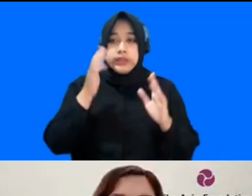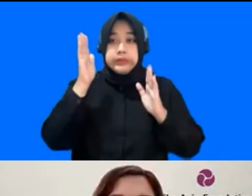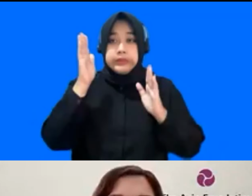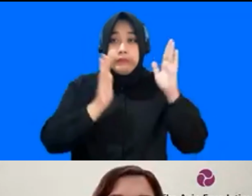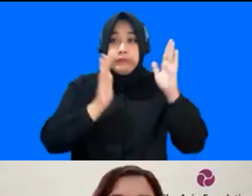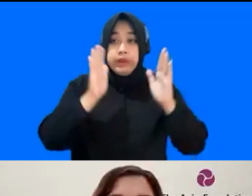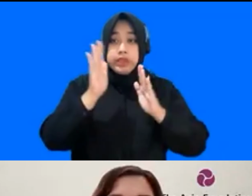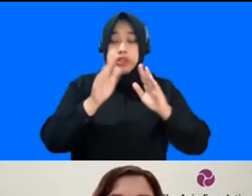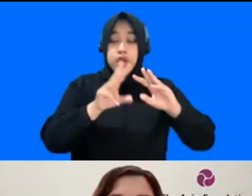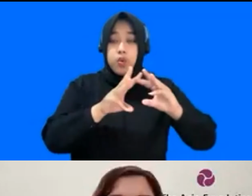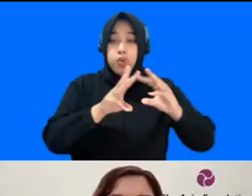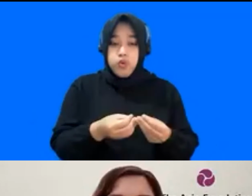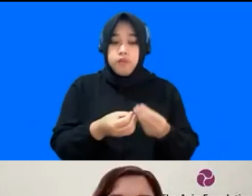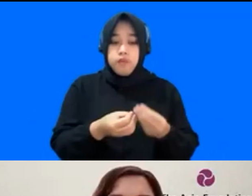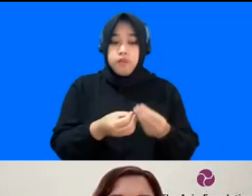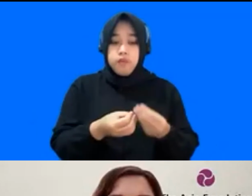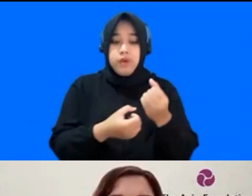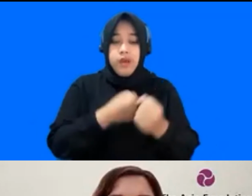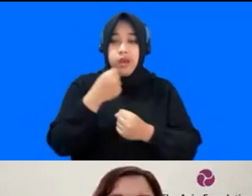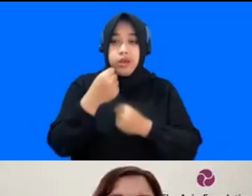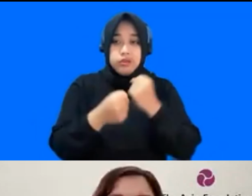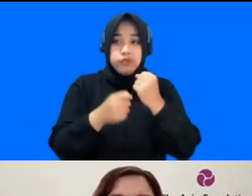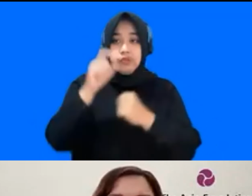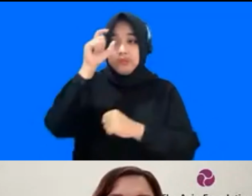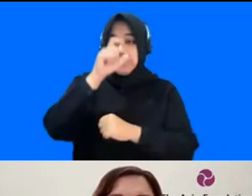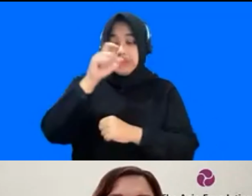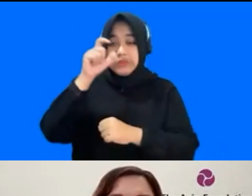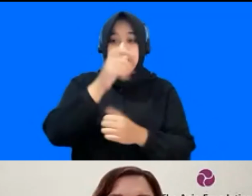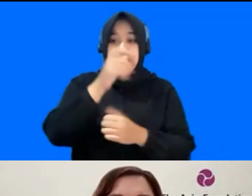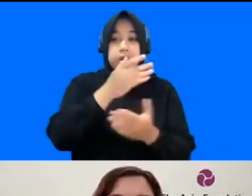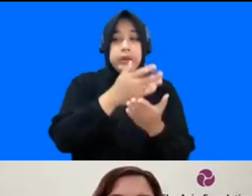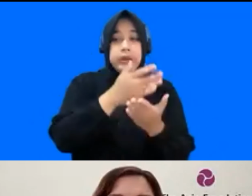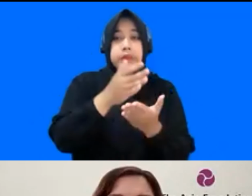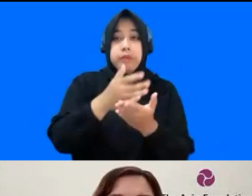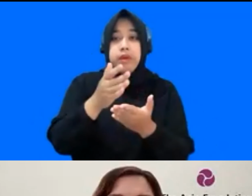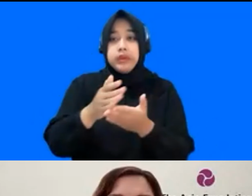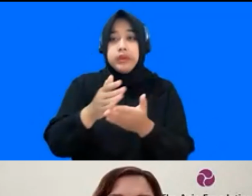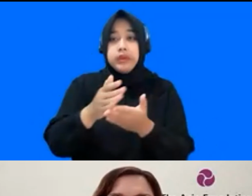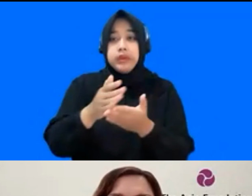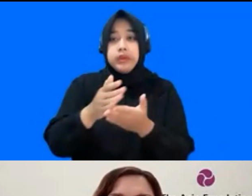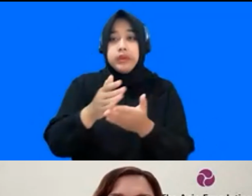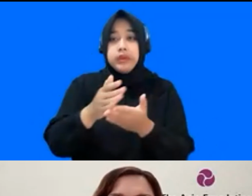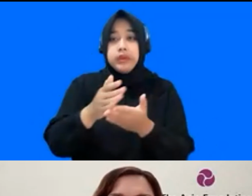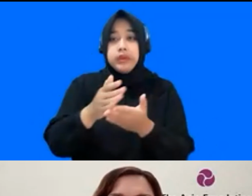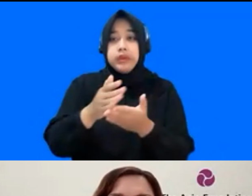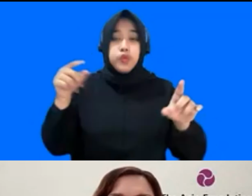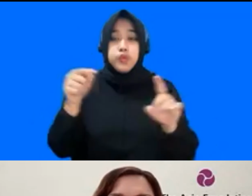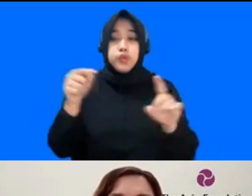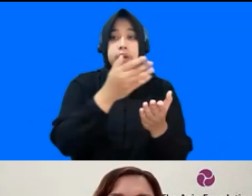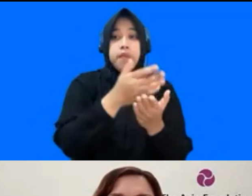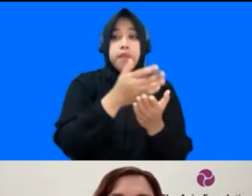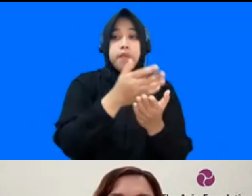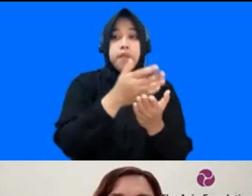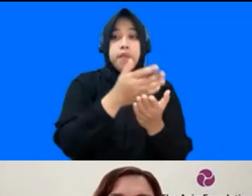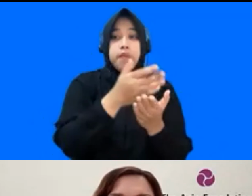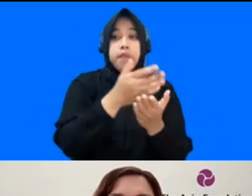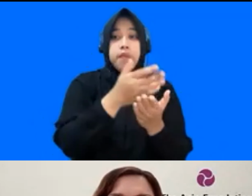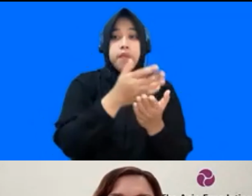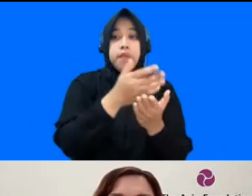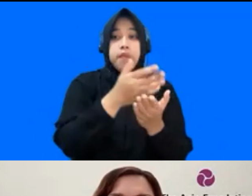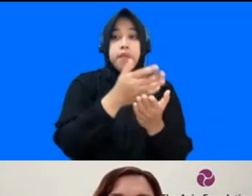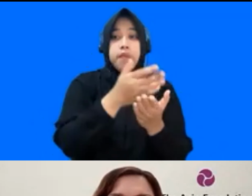strategies, and very important, Nicola, to share the assessment of impacts. Because in Asia, sometimes